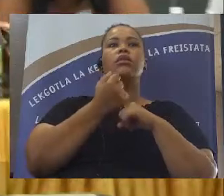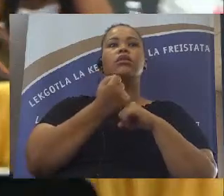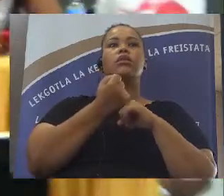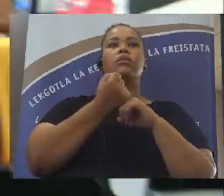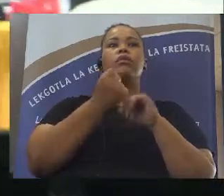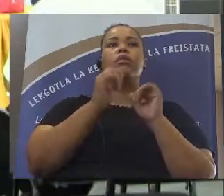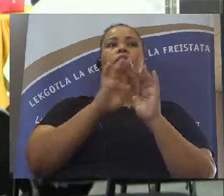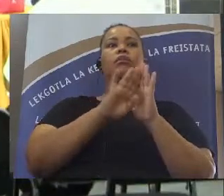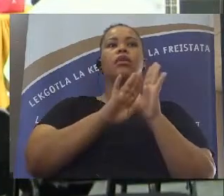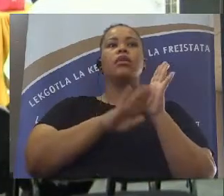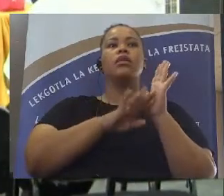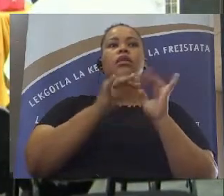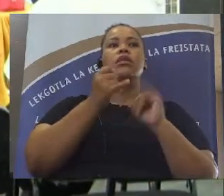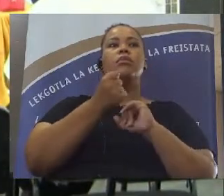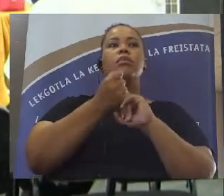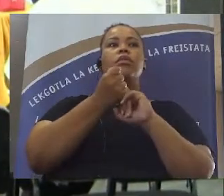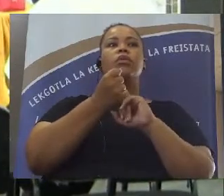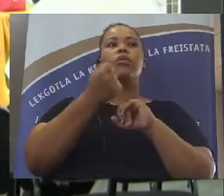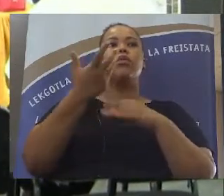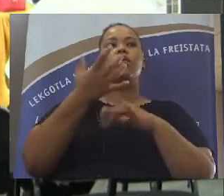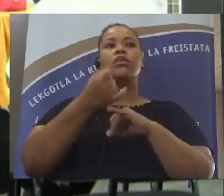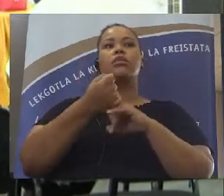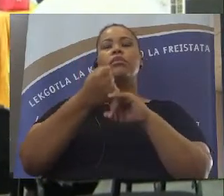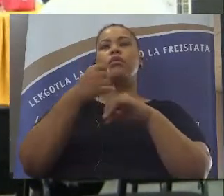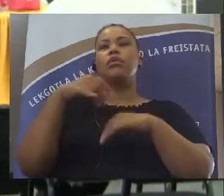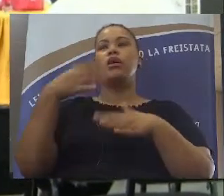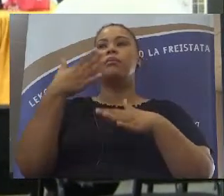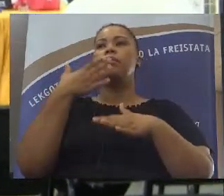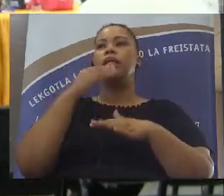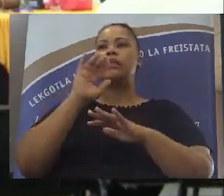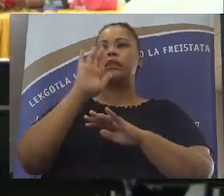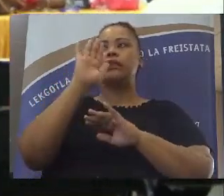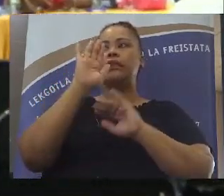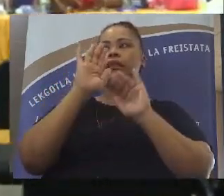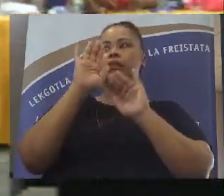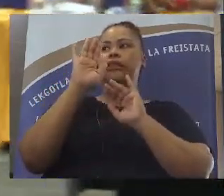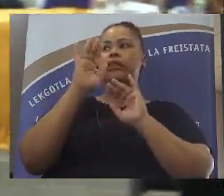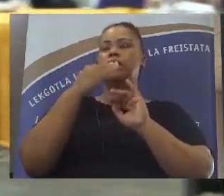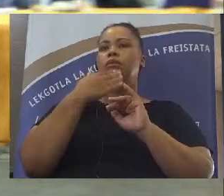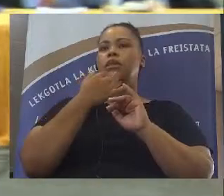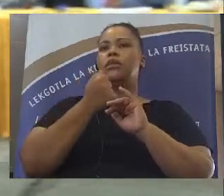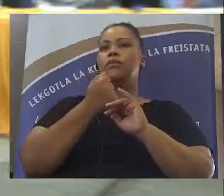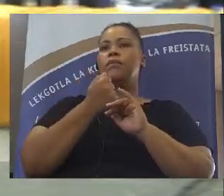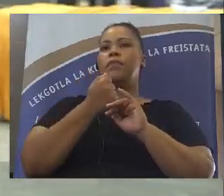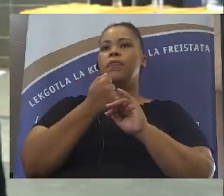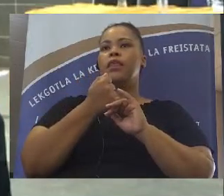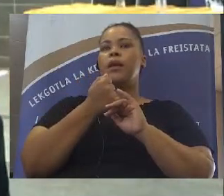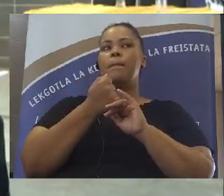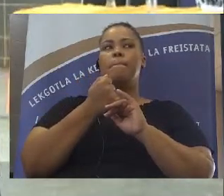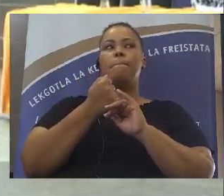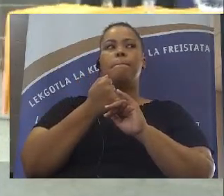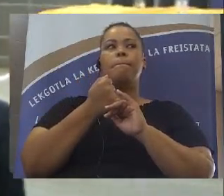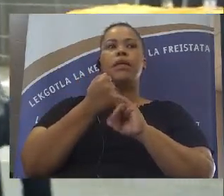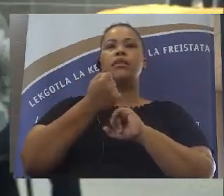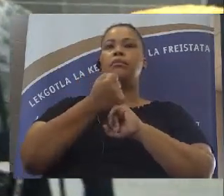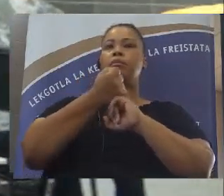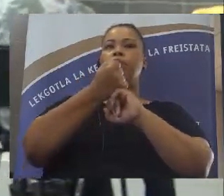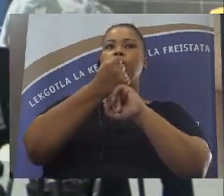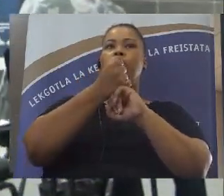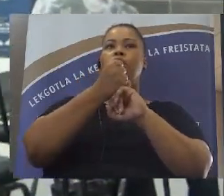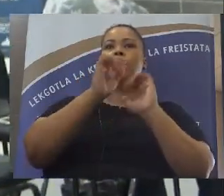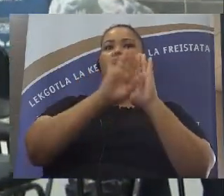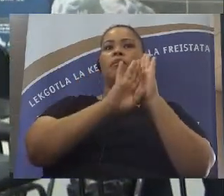phahame a dumelana le seka molao seo. Ke kopa matsoho a phahame. Batho